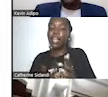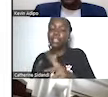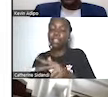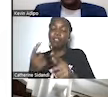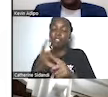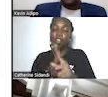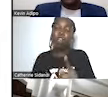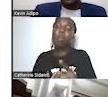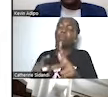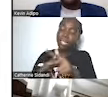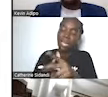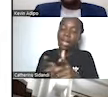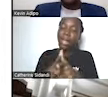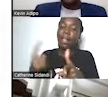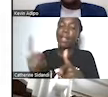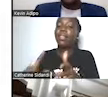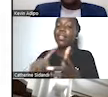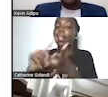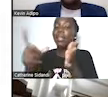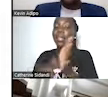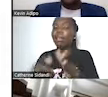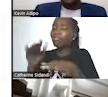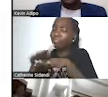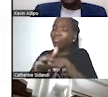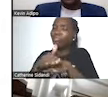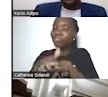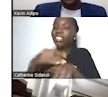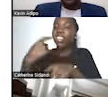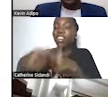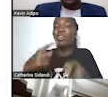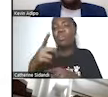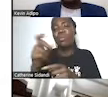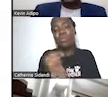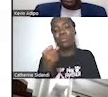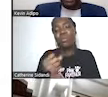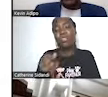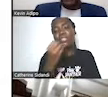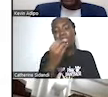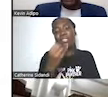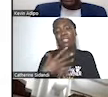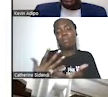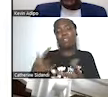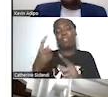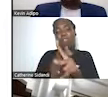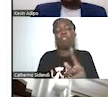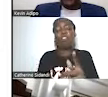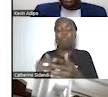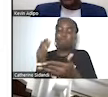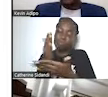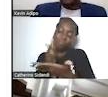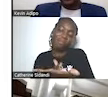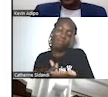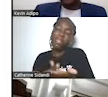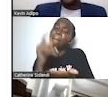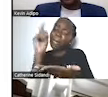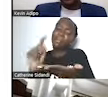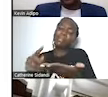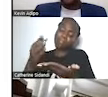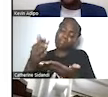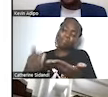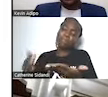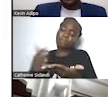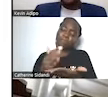can roll out pole pole. You cannot start, uwezi kula nini kuanzia katikati. Lazima uanze from the beginning. So that is how we have started